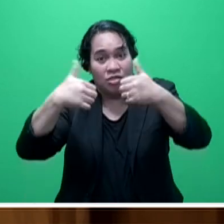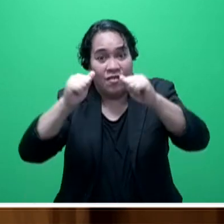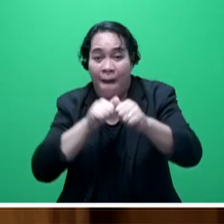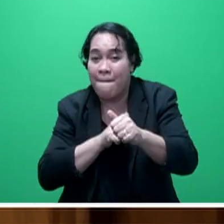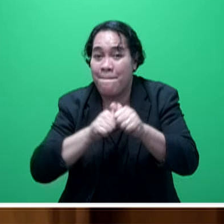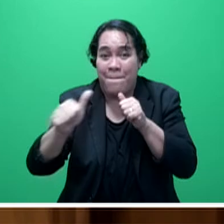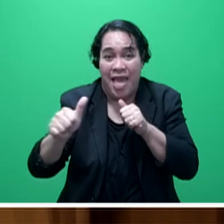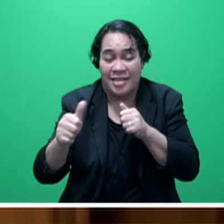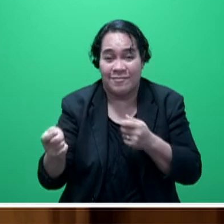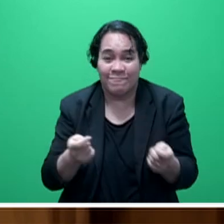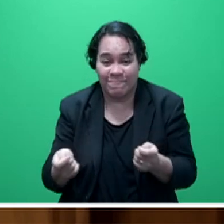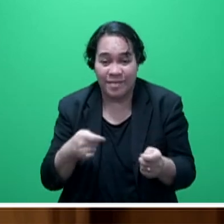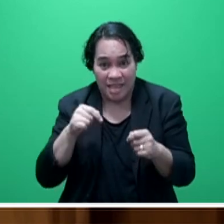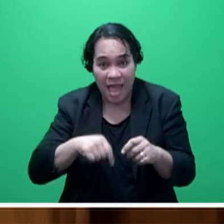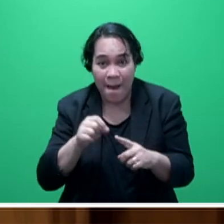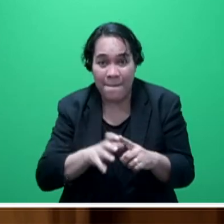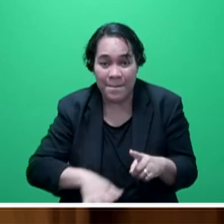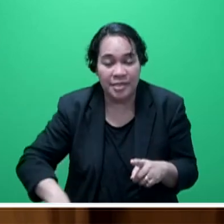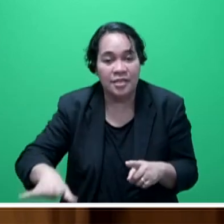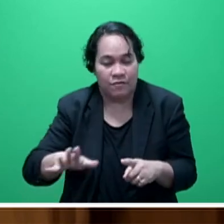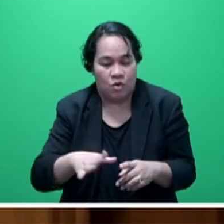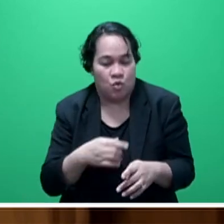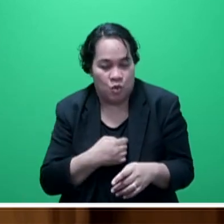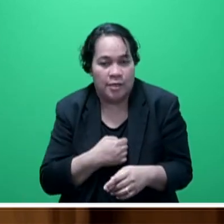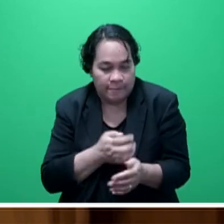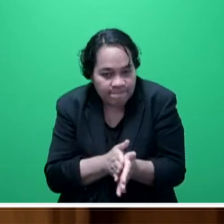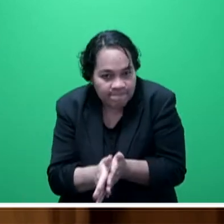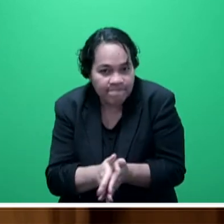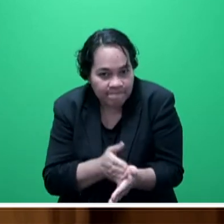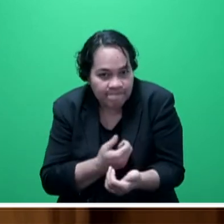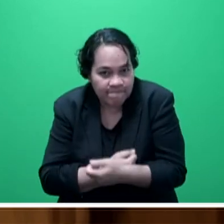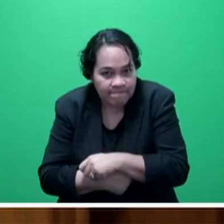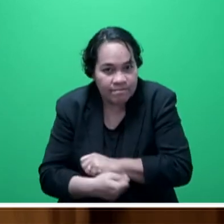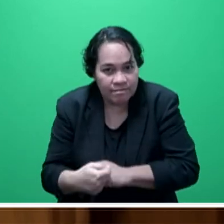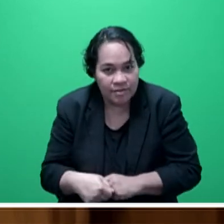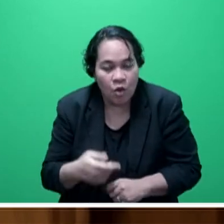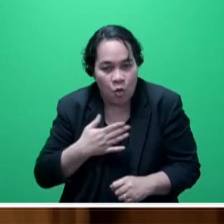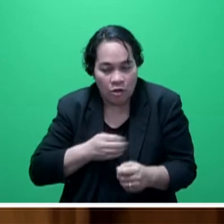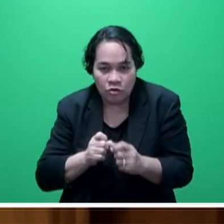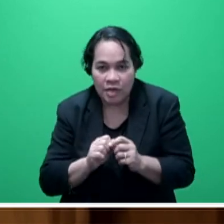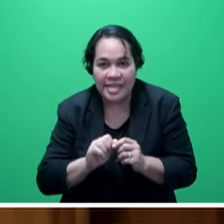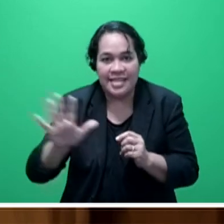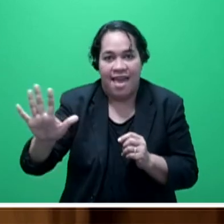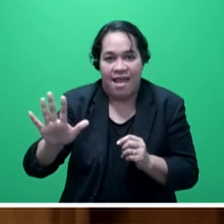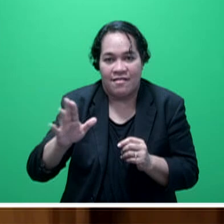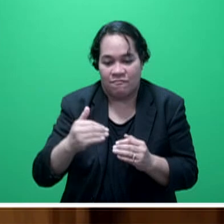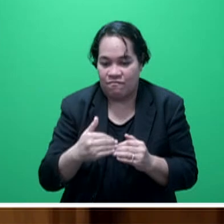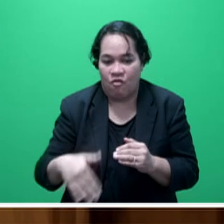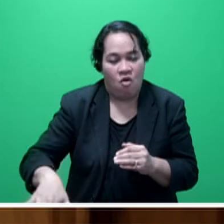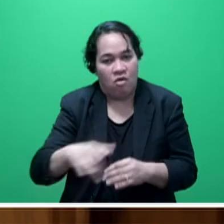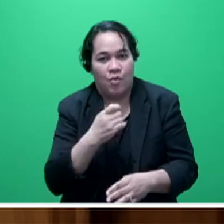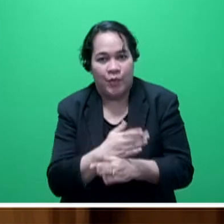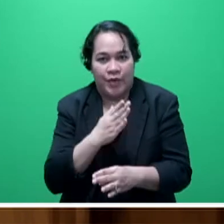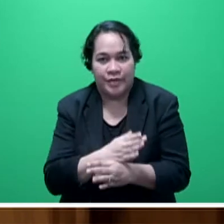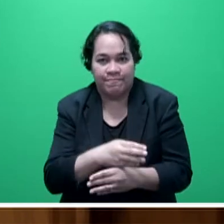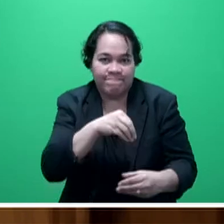managed fishery in the Pacific, we are determined to excel across our whole operation. Honourable